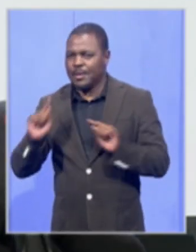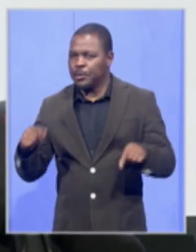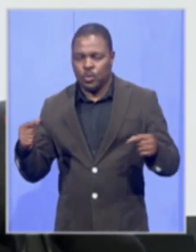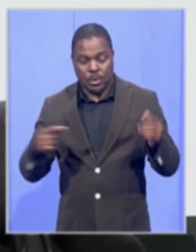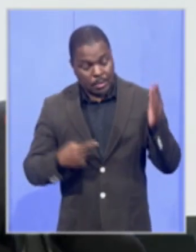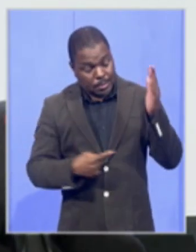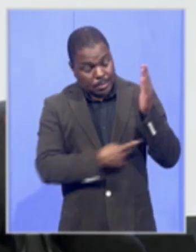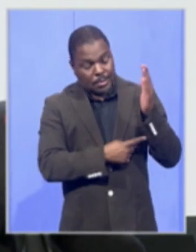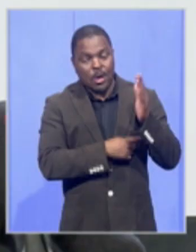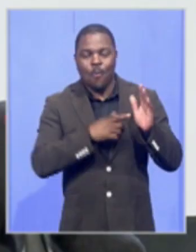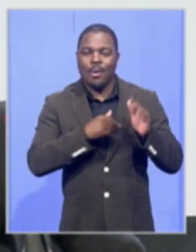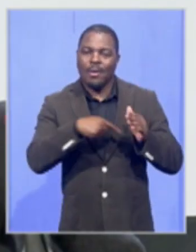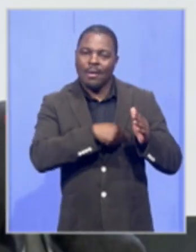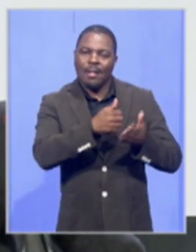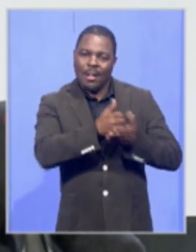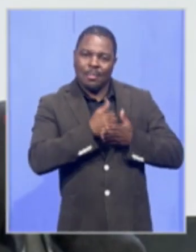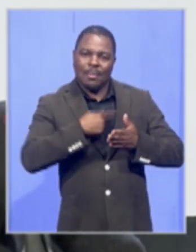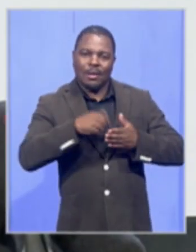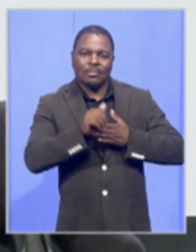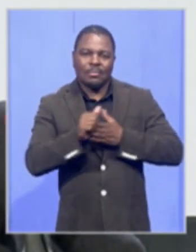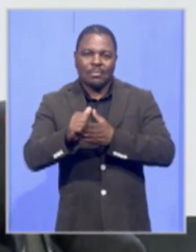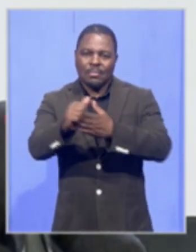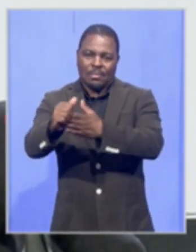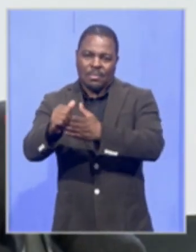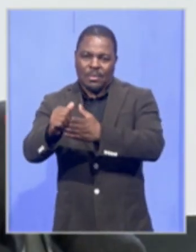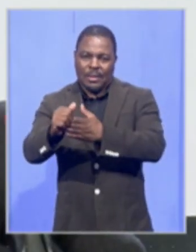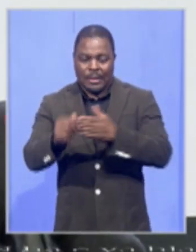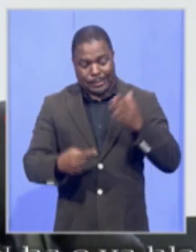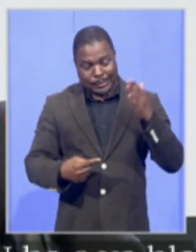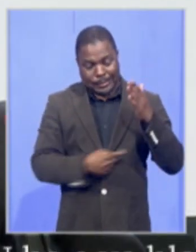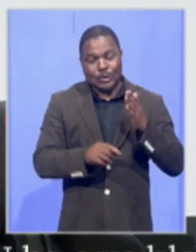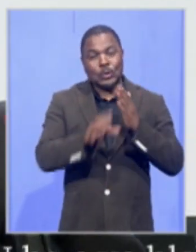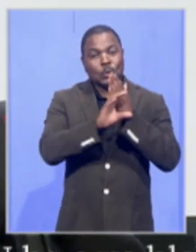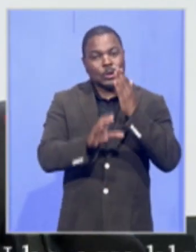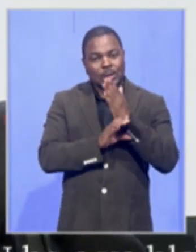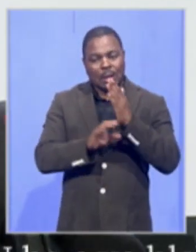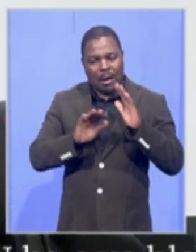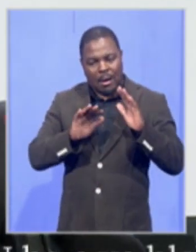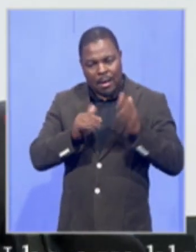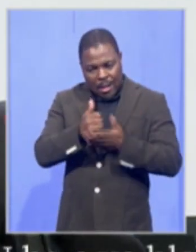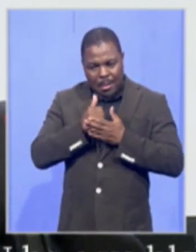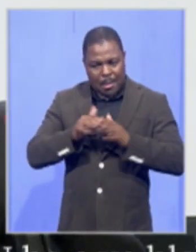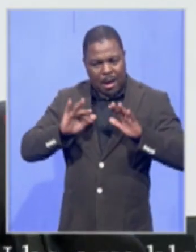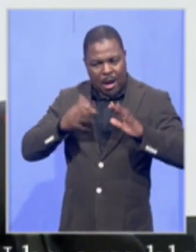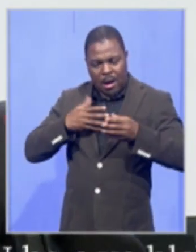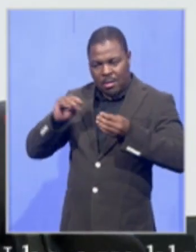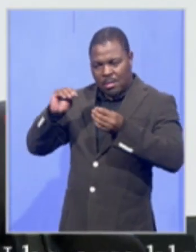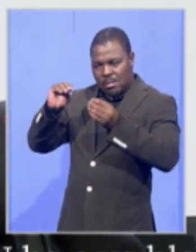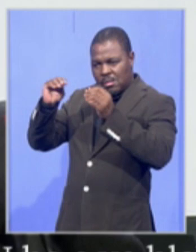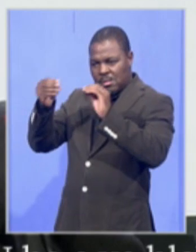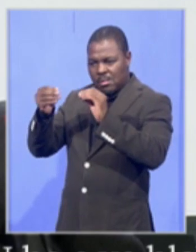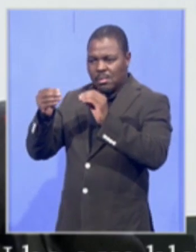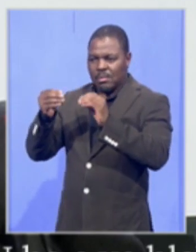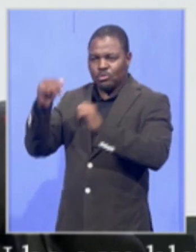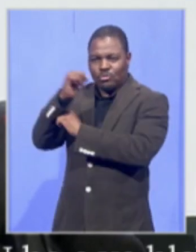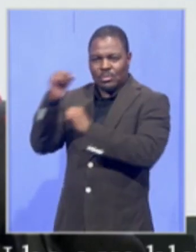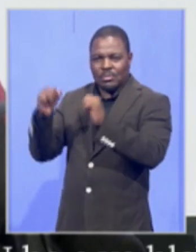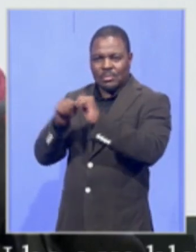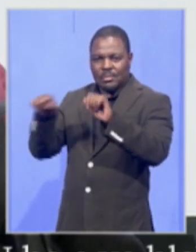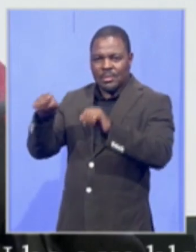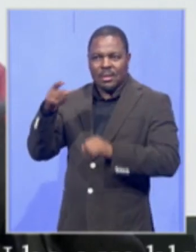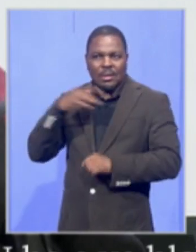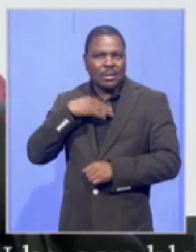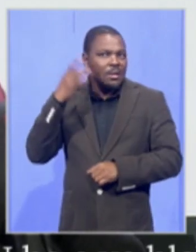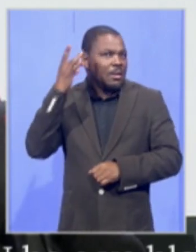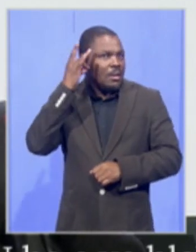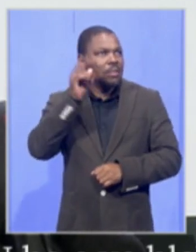means. So you are guided by the Constitution in reconfiguring the thing. I know the buzzword